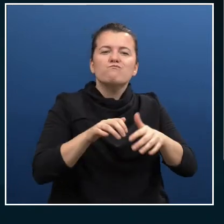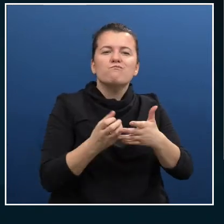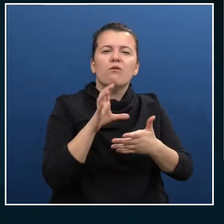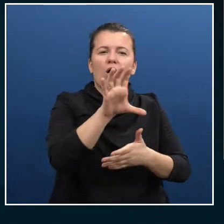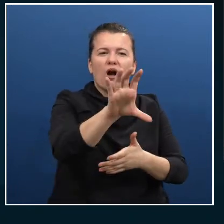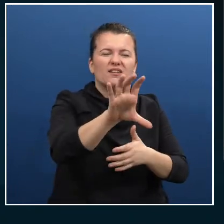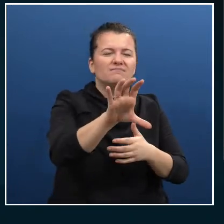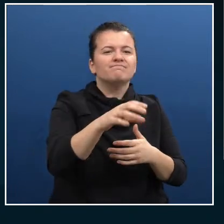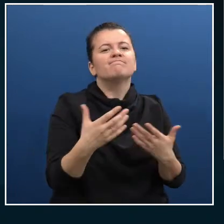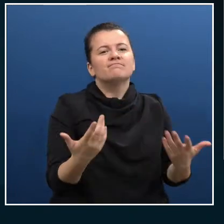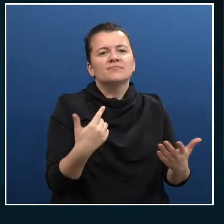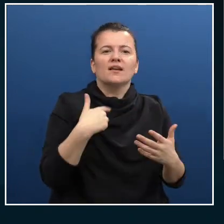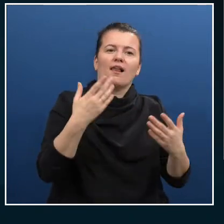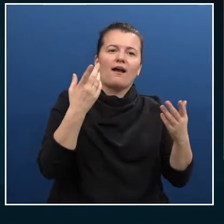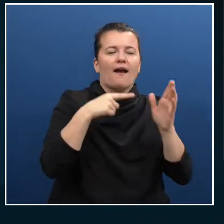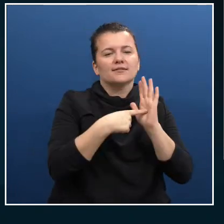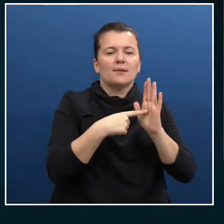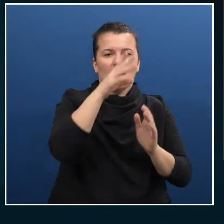academic